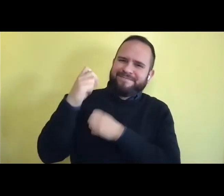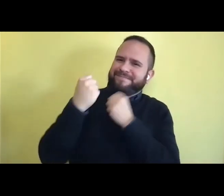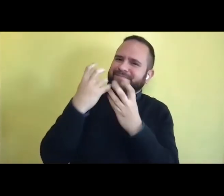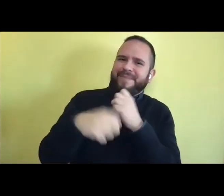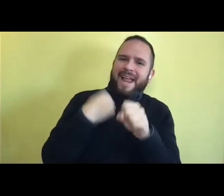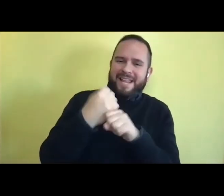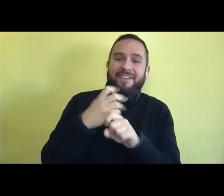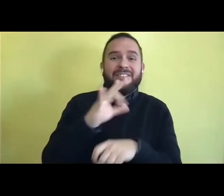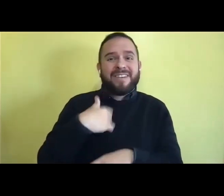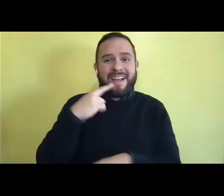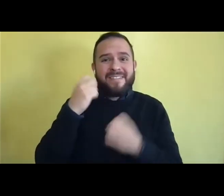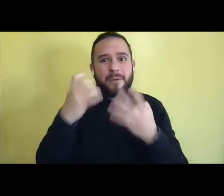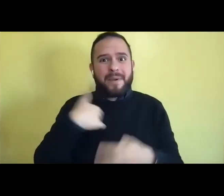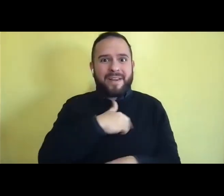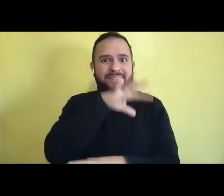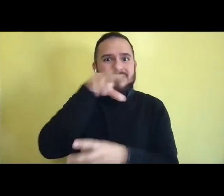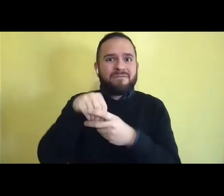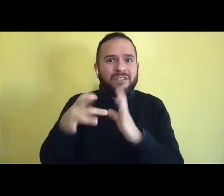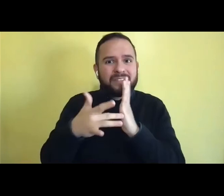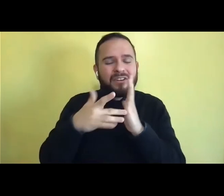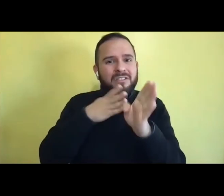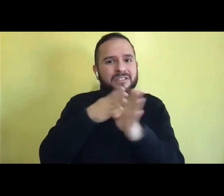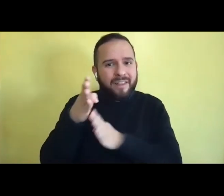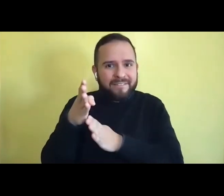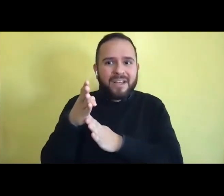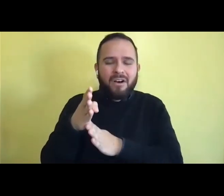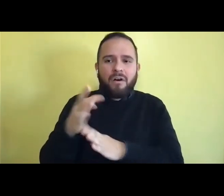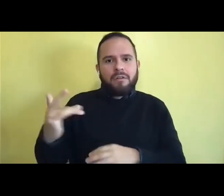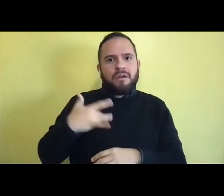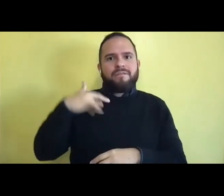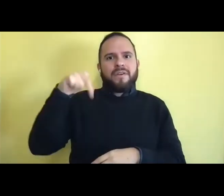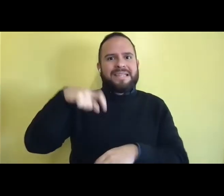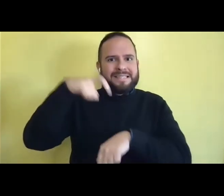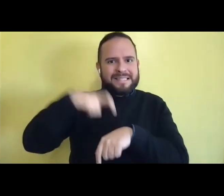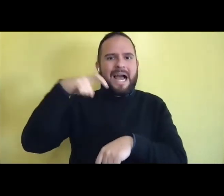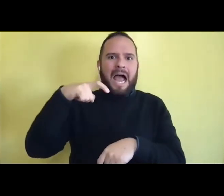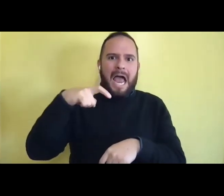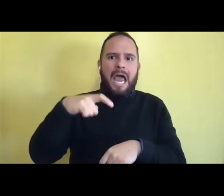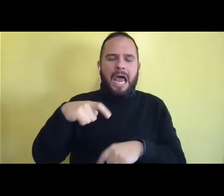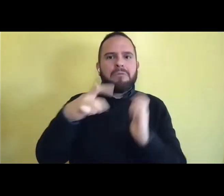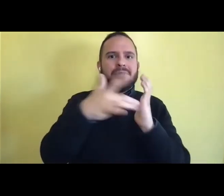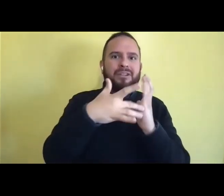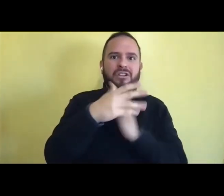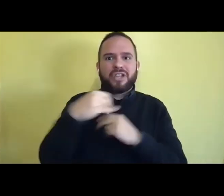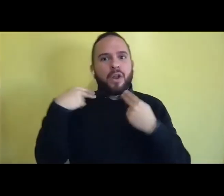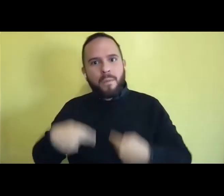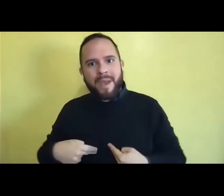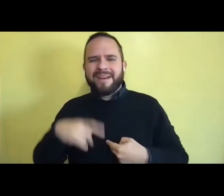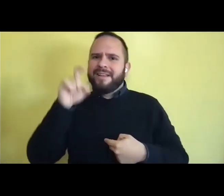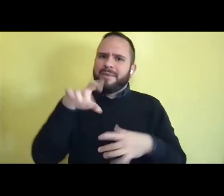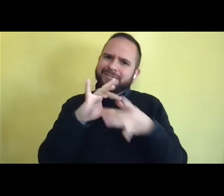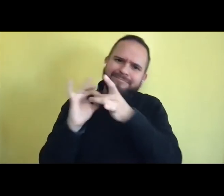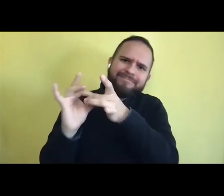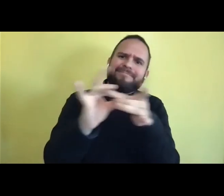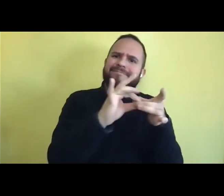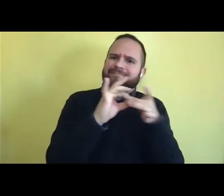are in the technology field, I feel this is the time when the technology and humanity has to come together.